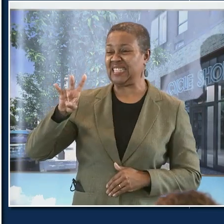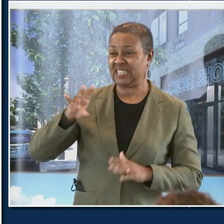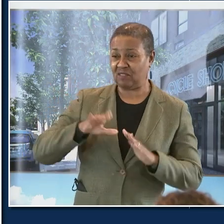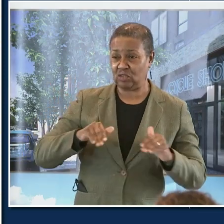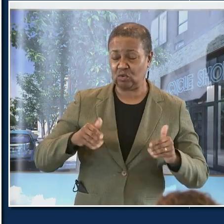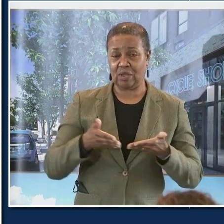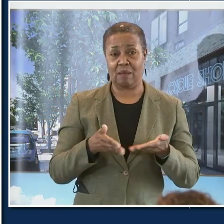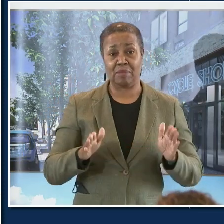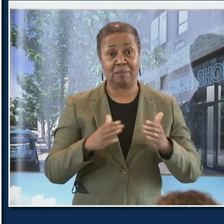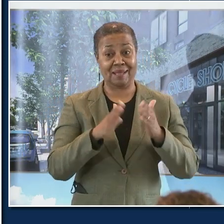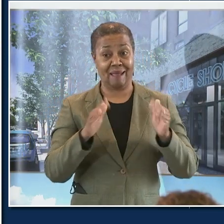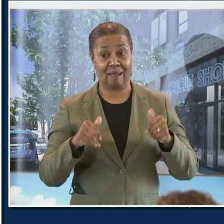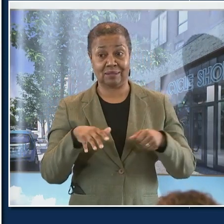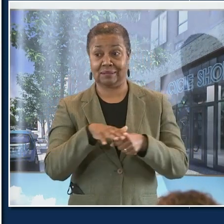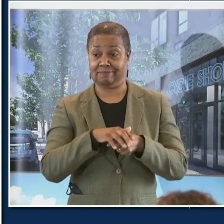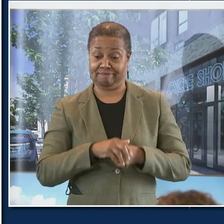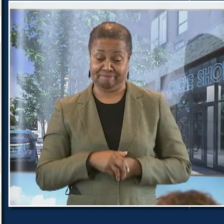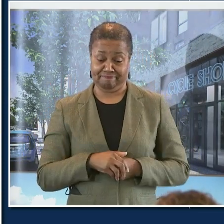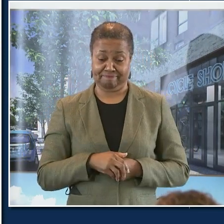public housing.